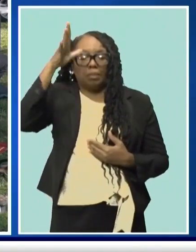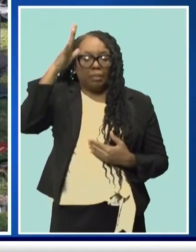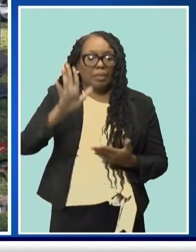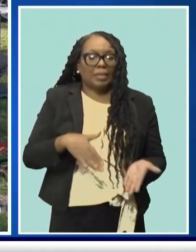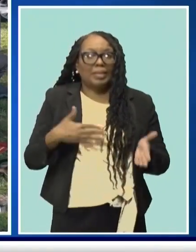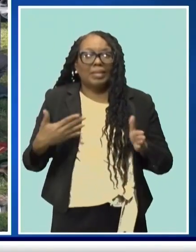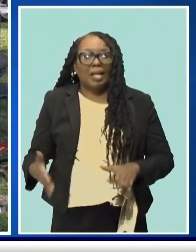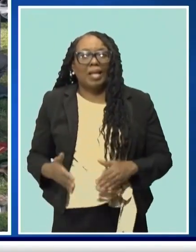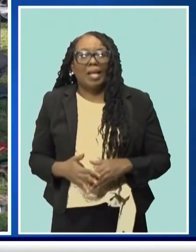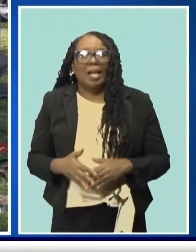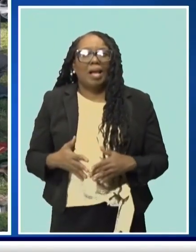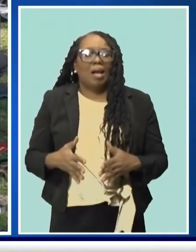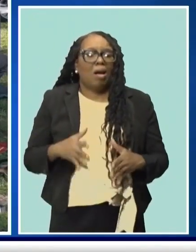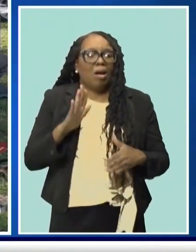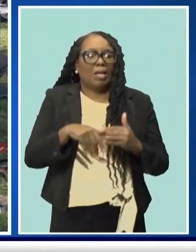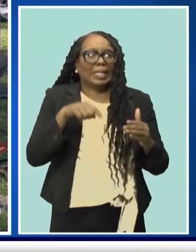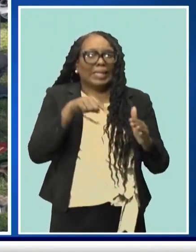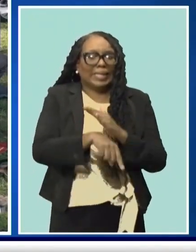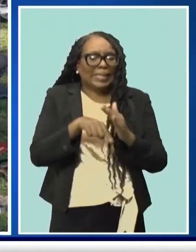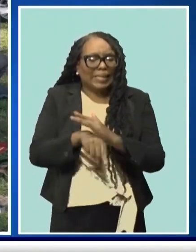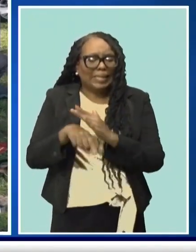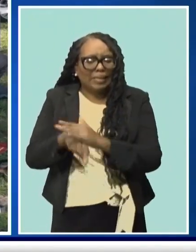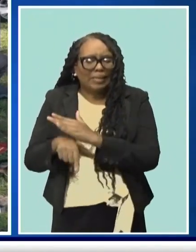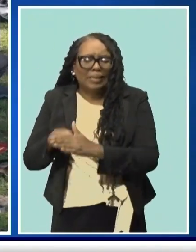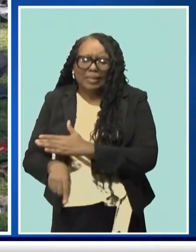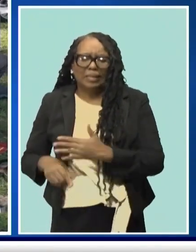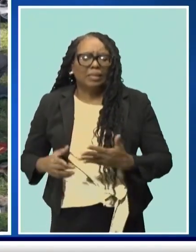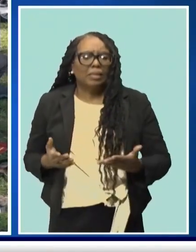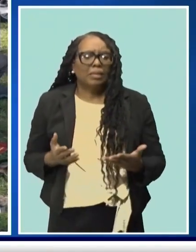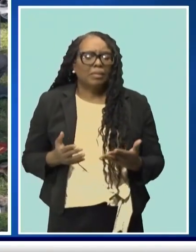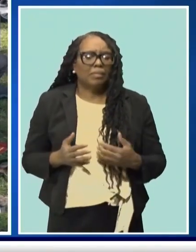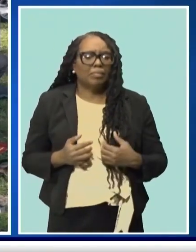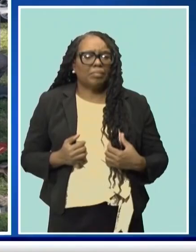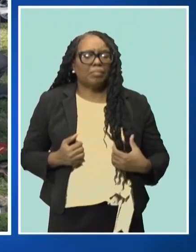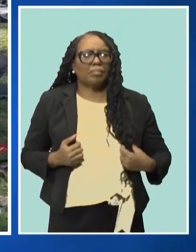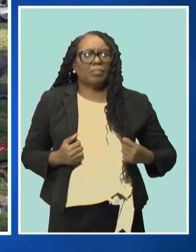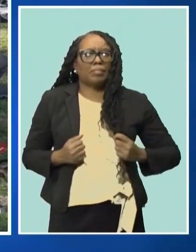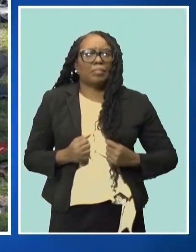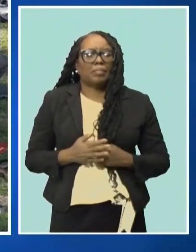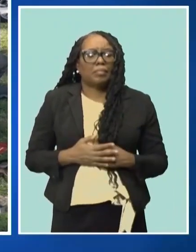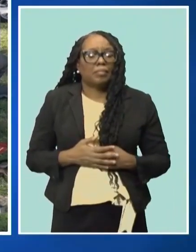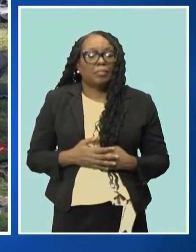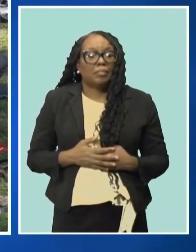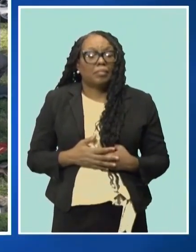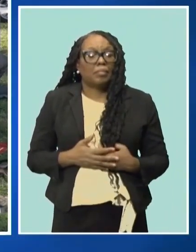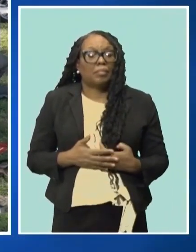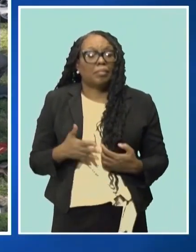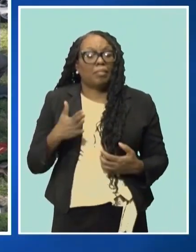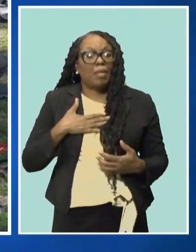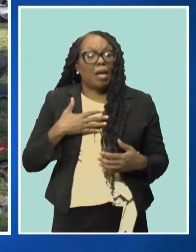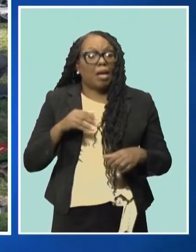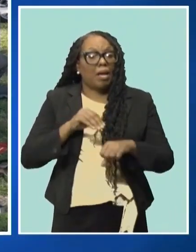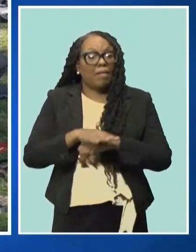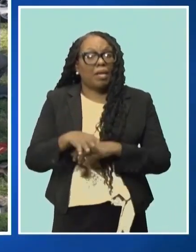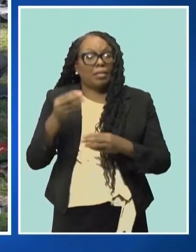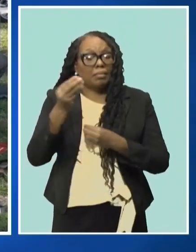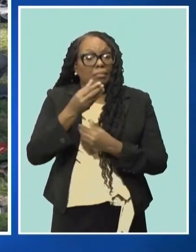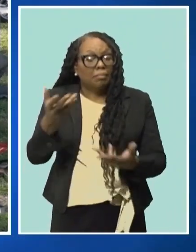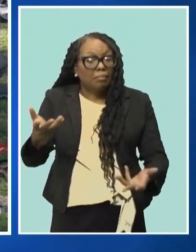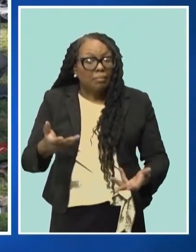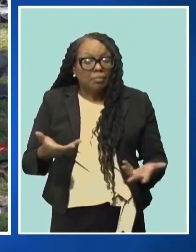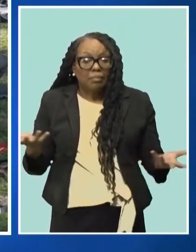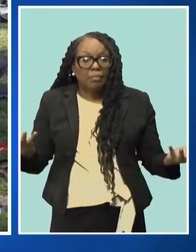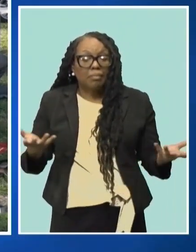brutal genocide carried out against them. So my advice, first of all, as mentioned to myself and to